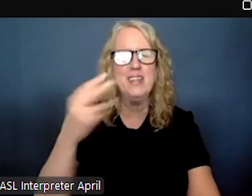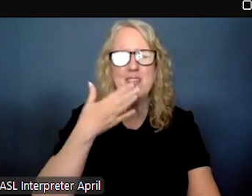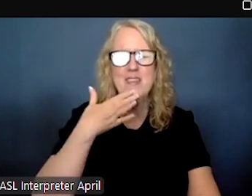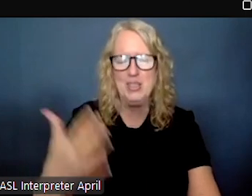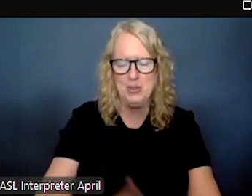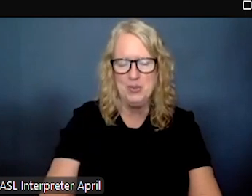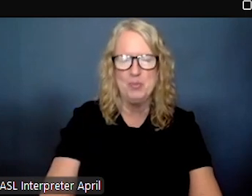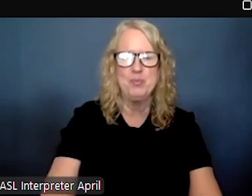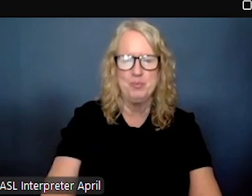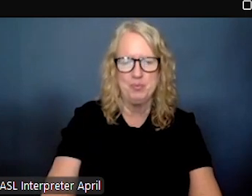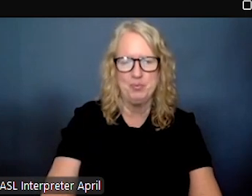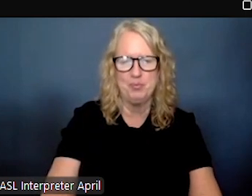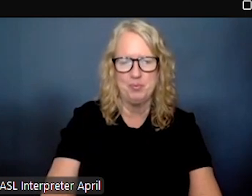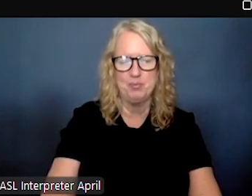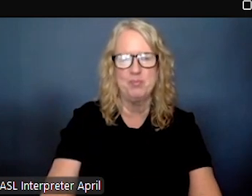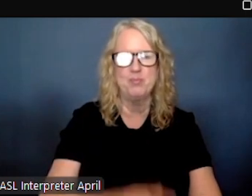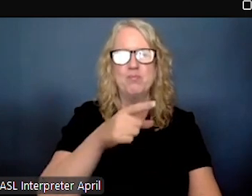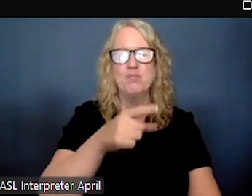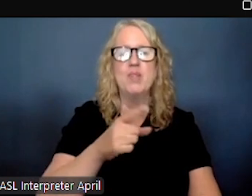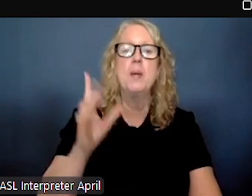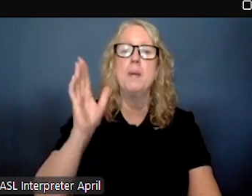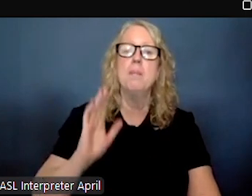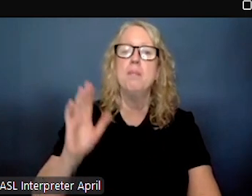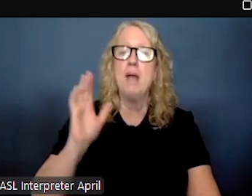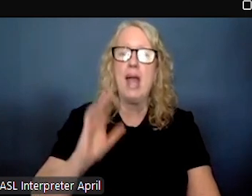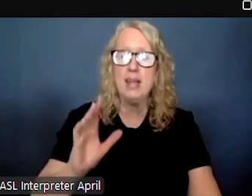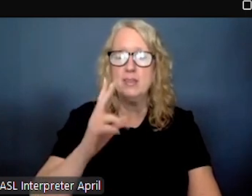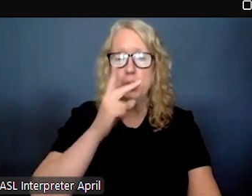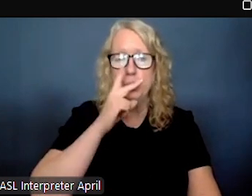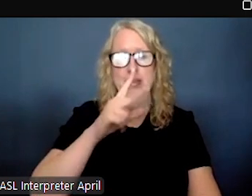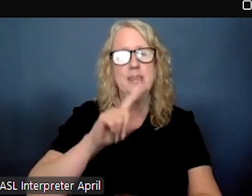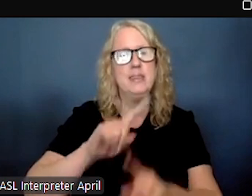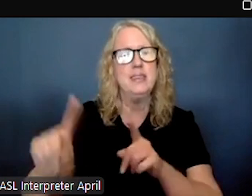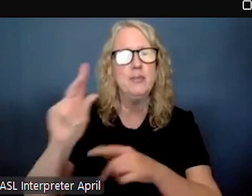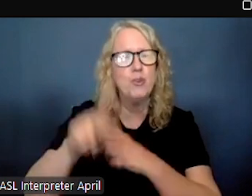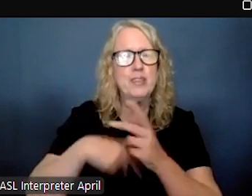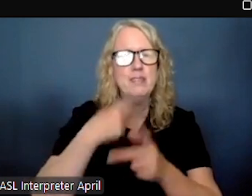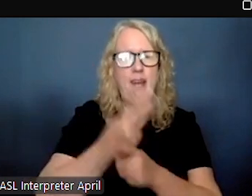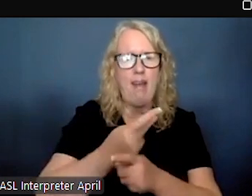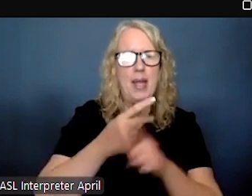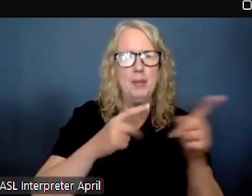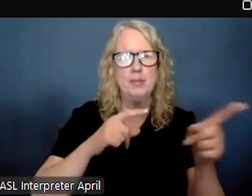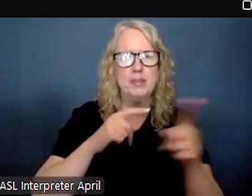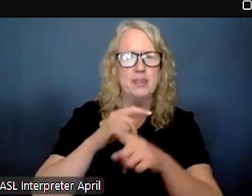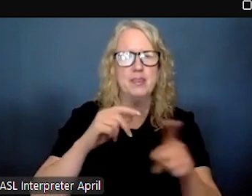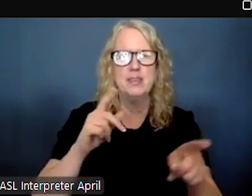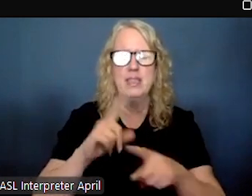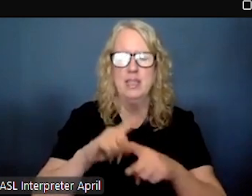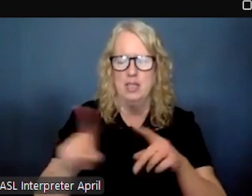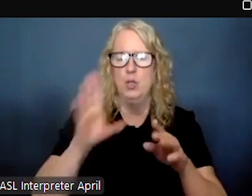And these are some of the past episodes. You'll see the different types of